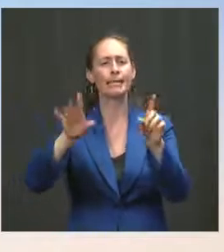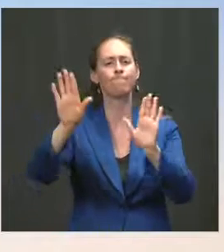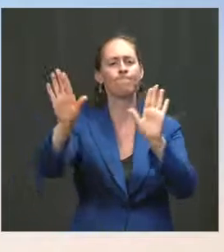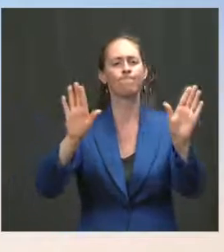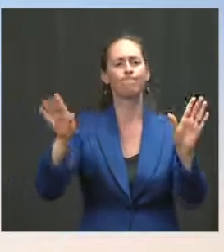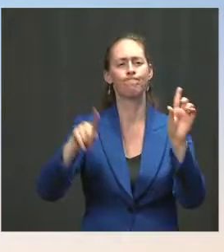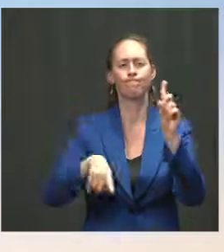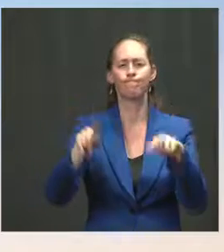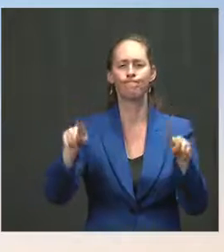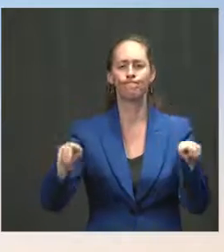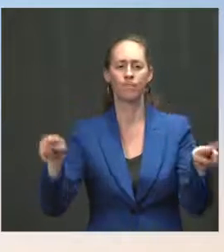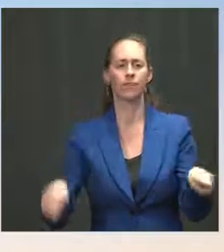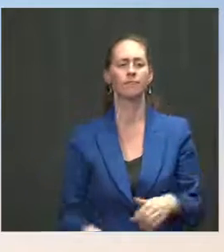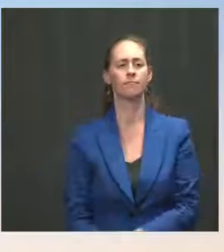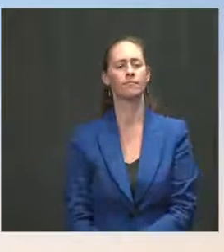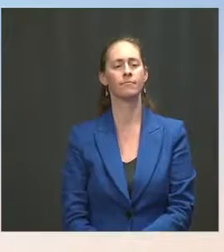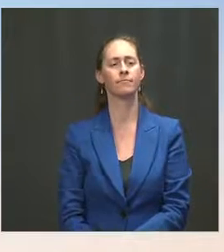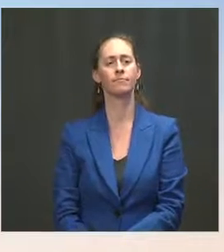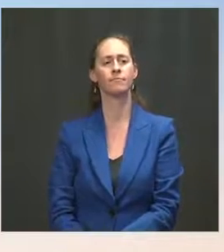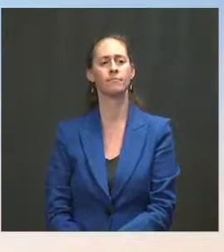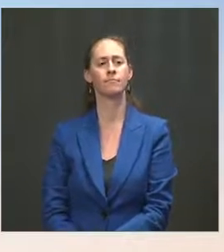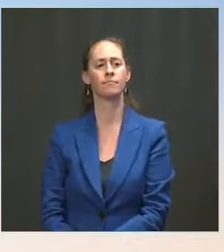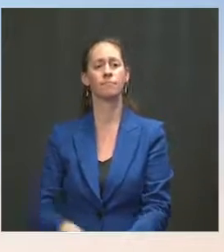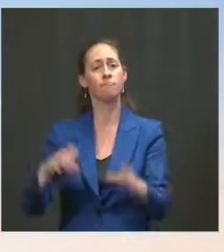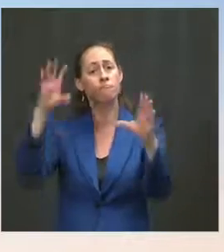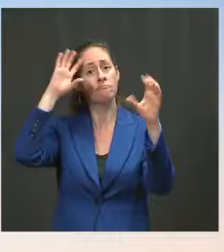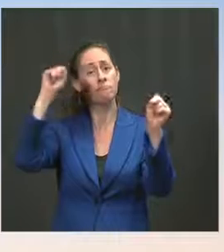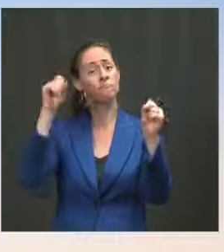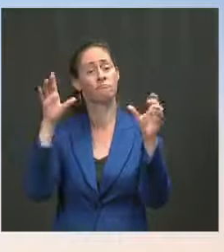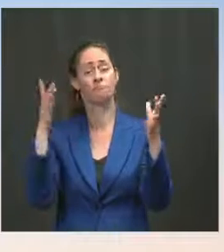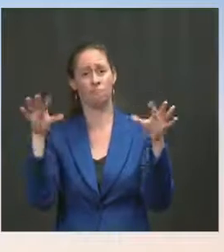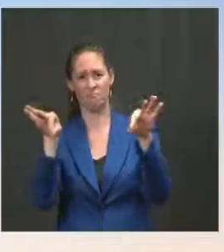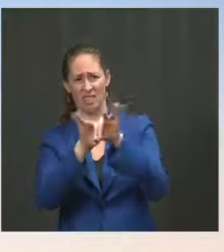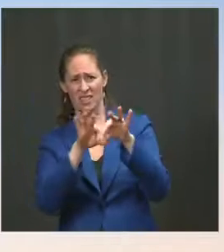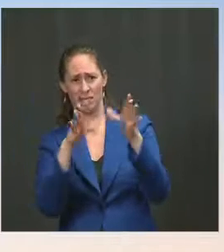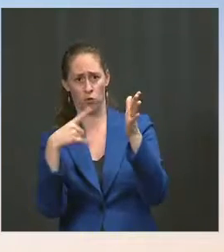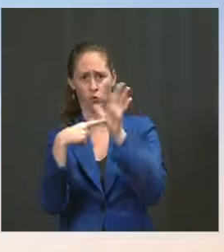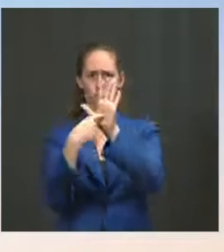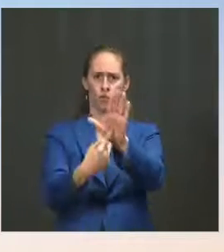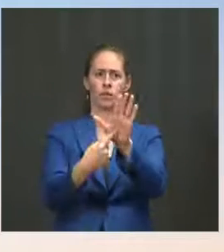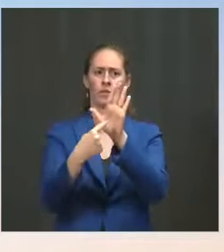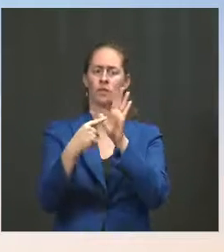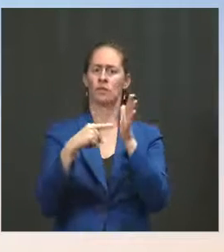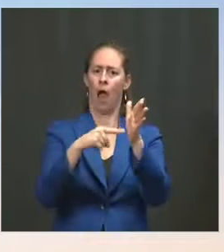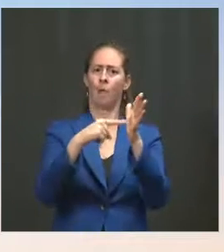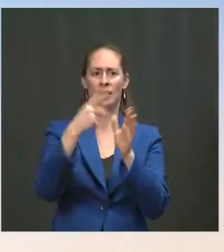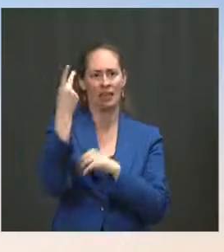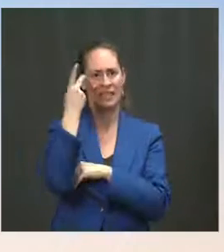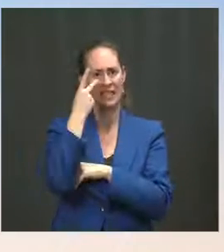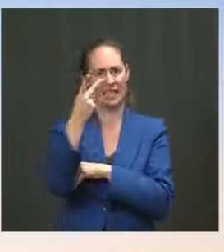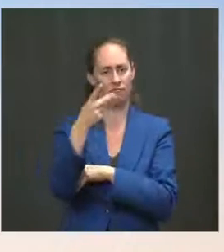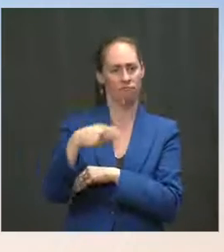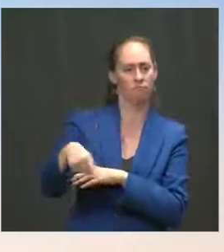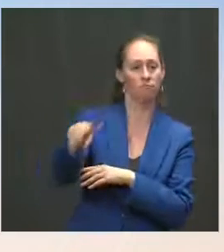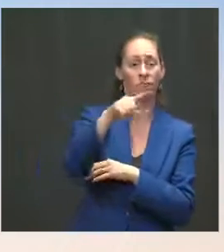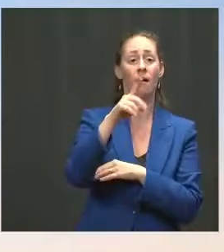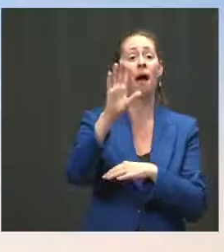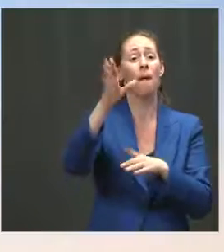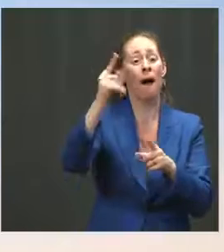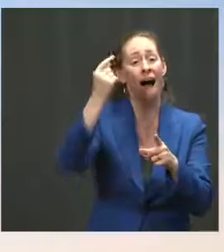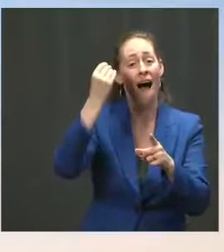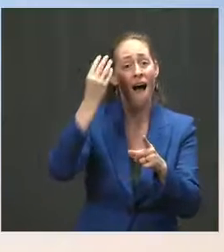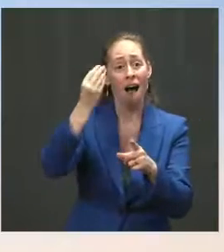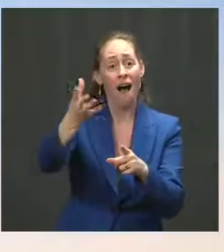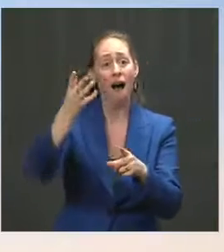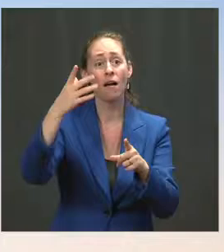He's lifting up them as examples of models of what works, but there are different companies will take different approaches. Is the president disappointed